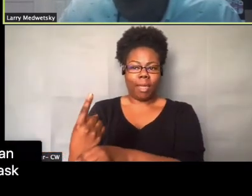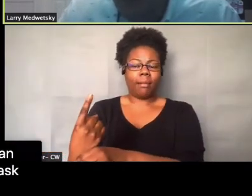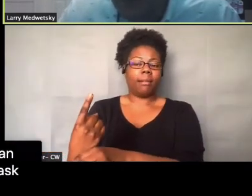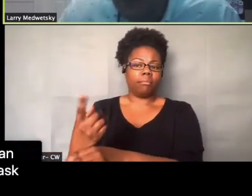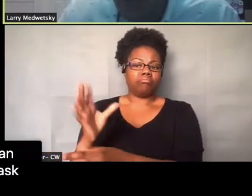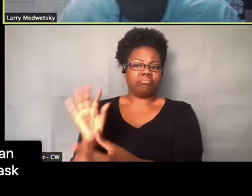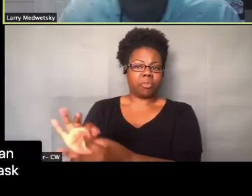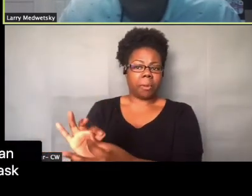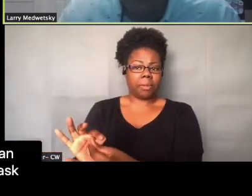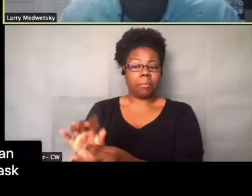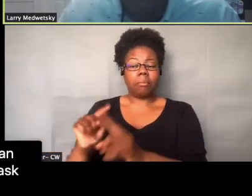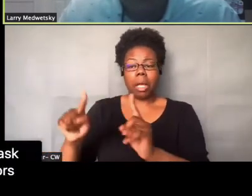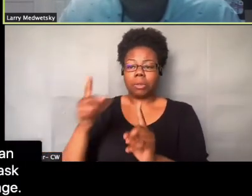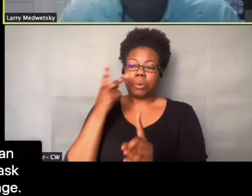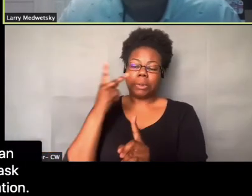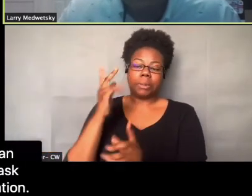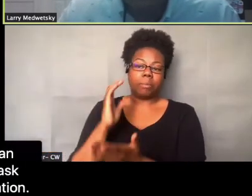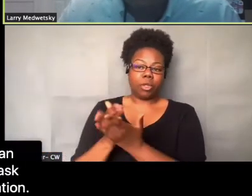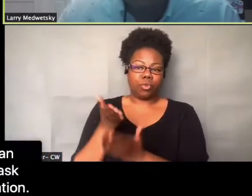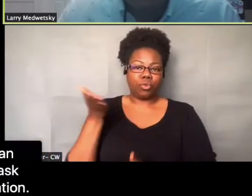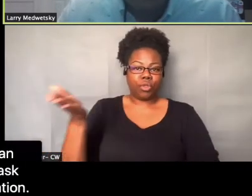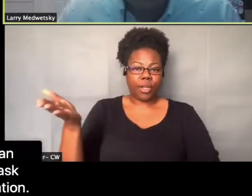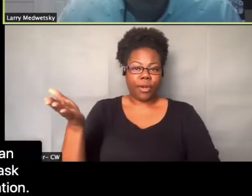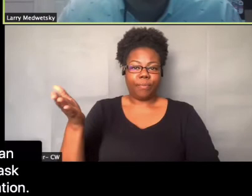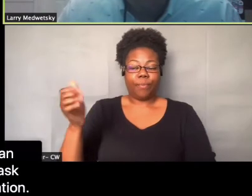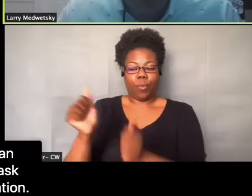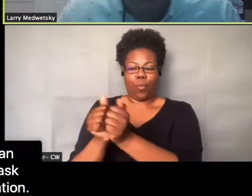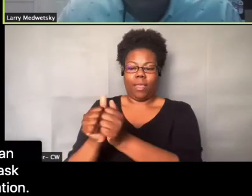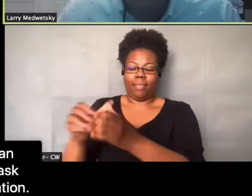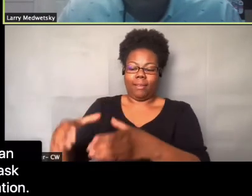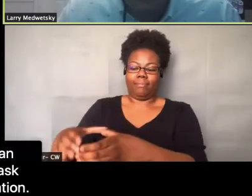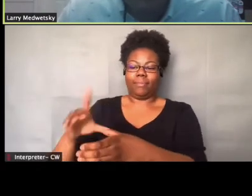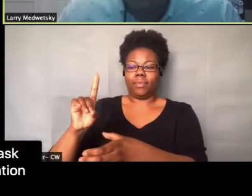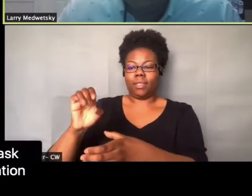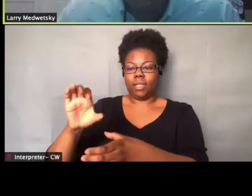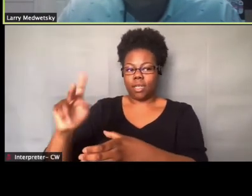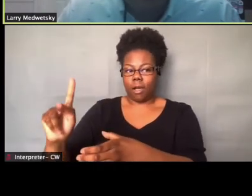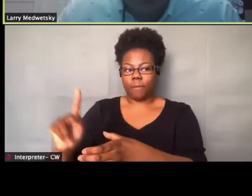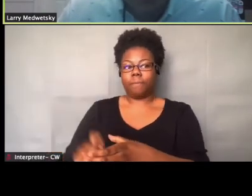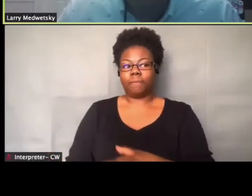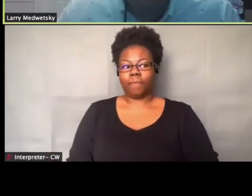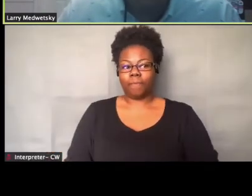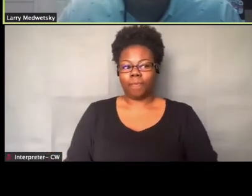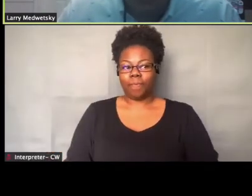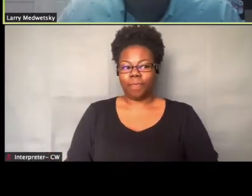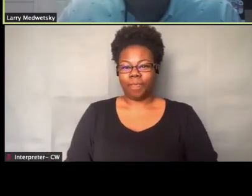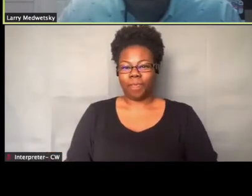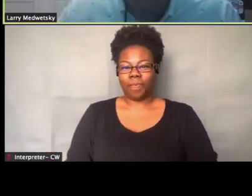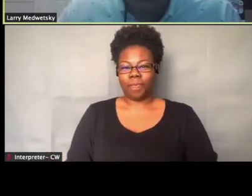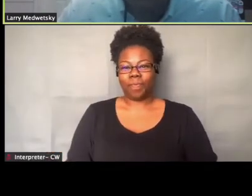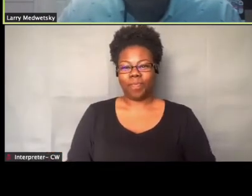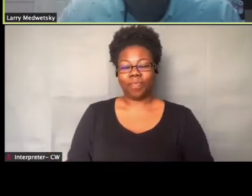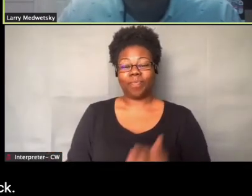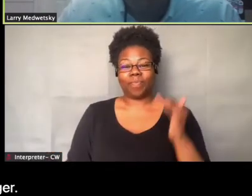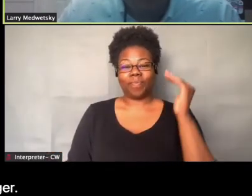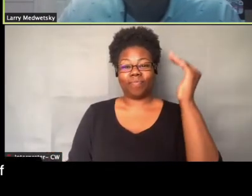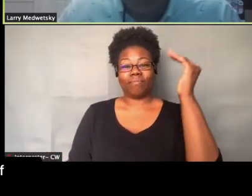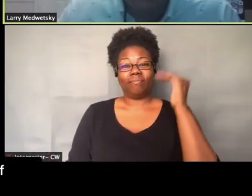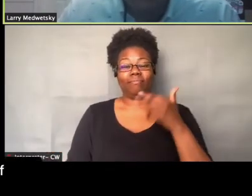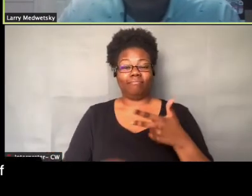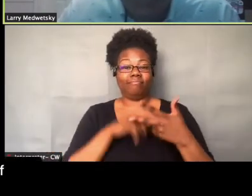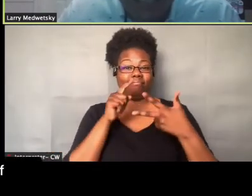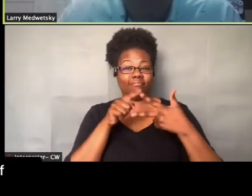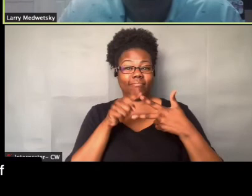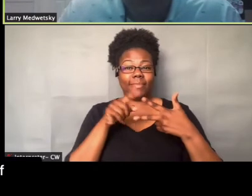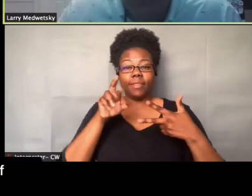of the radio pen in the docking station. The radio select actually is not just like a radio pen with 1 mic, but it